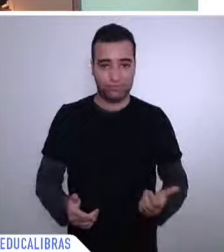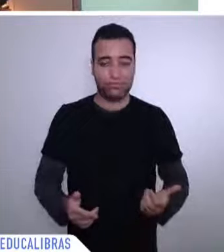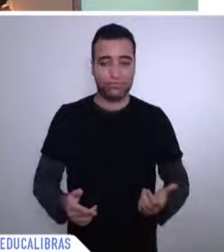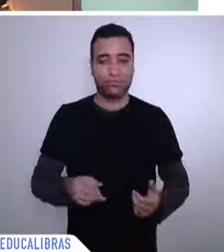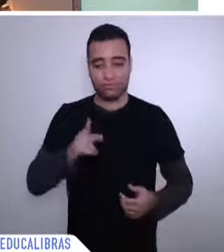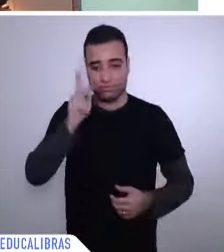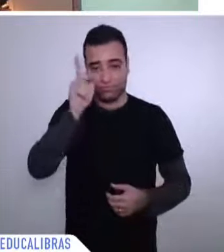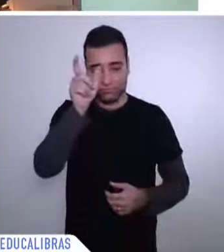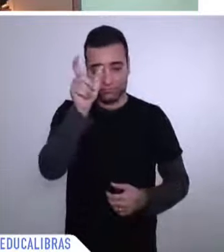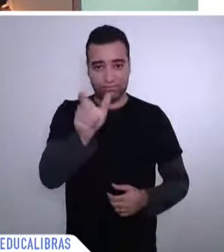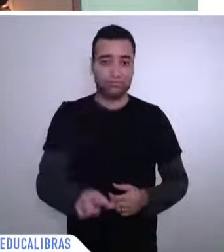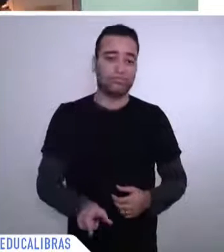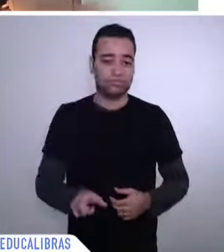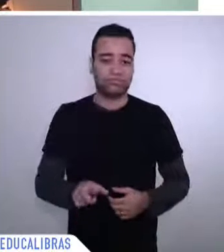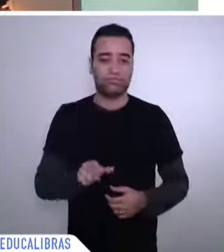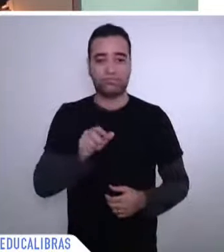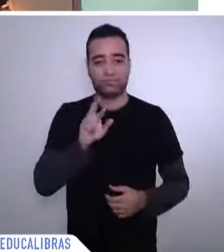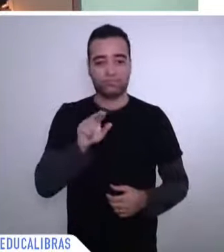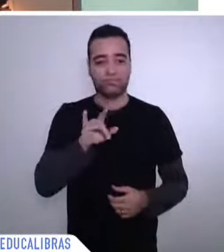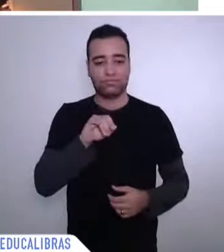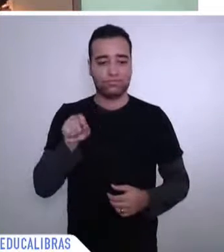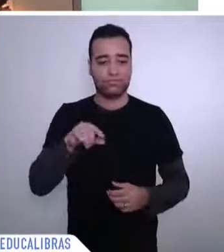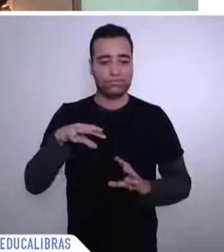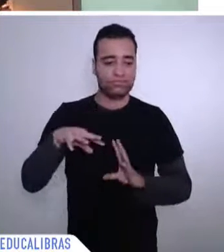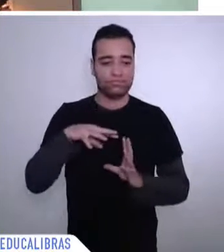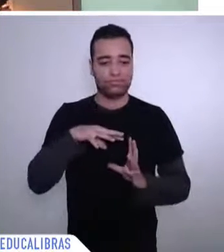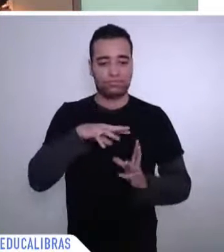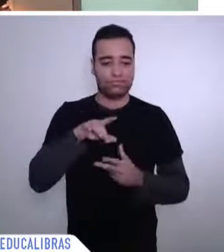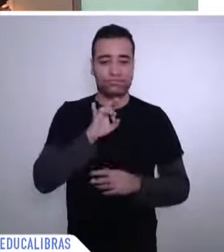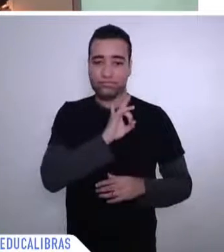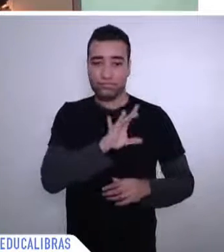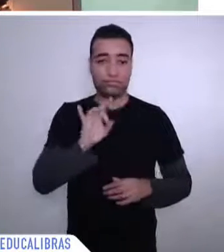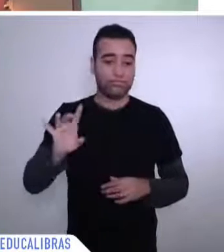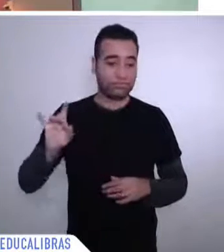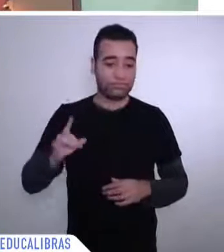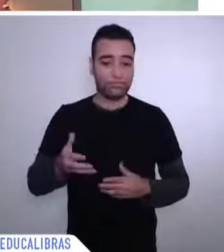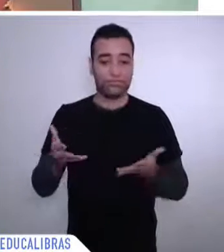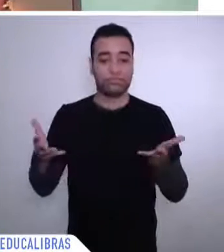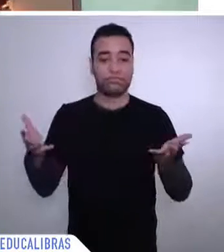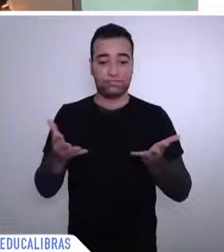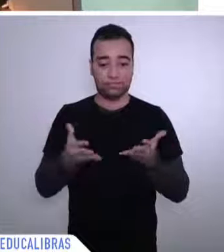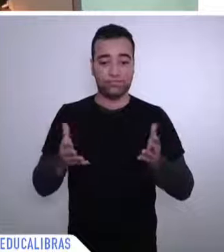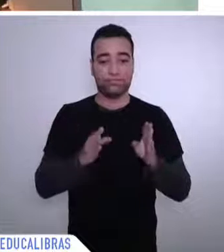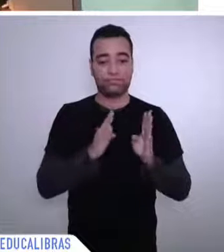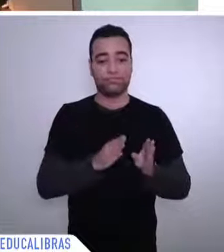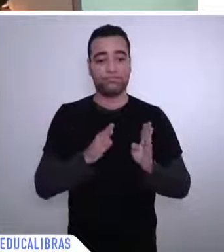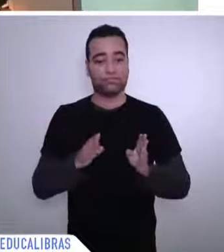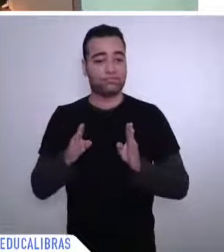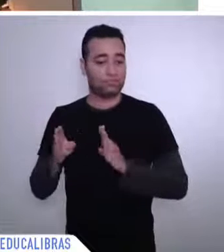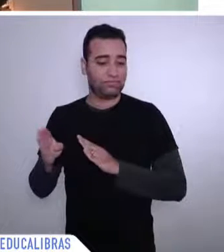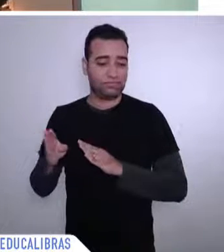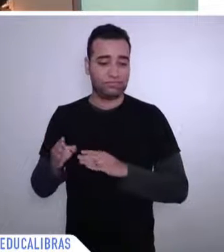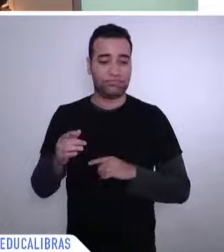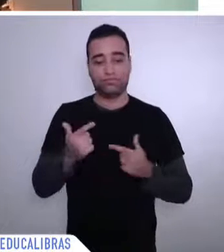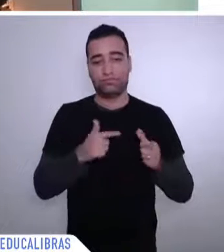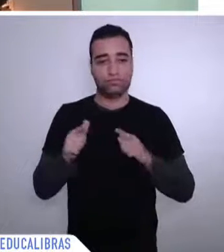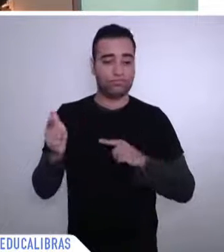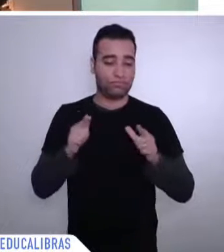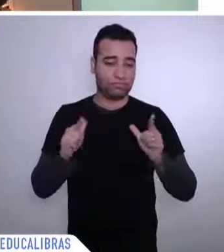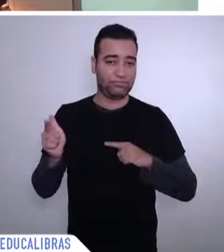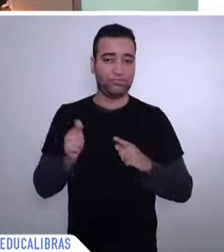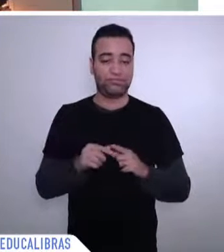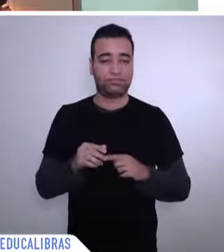a series of procedures, a series of considerations, people in their